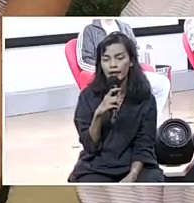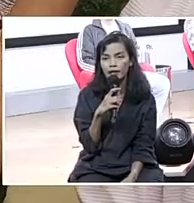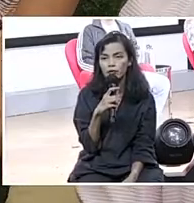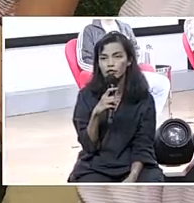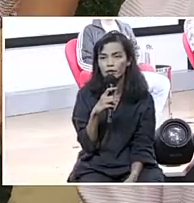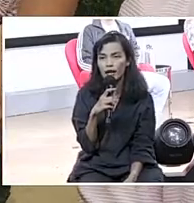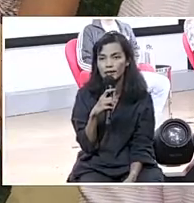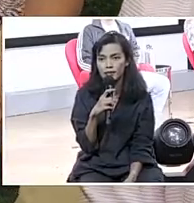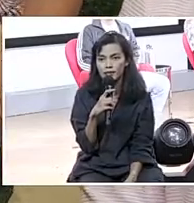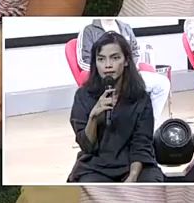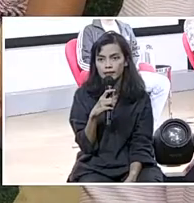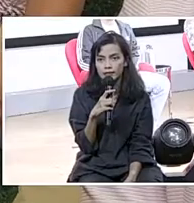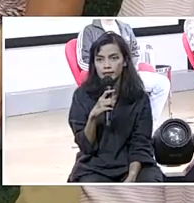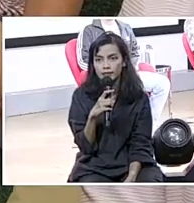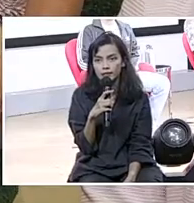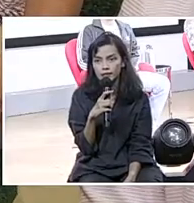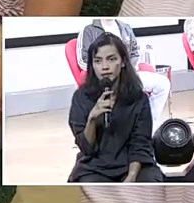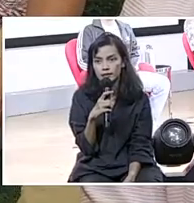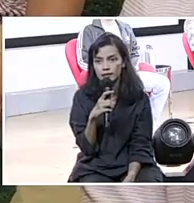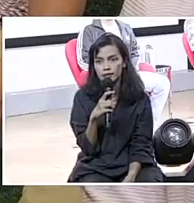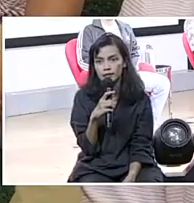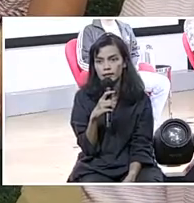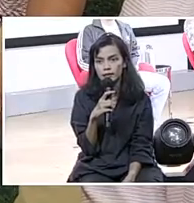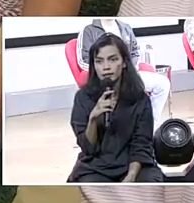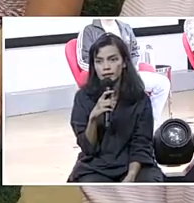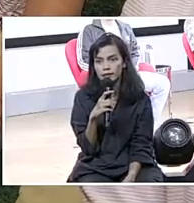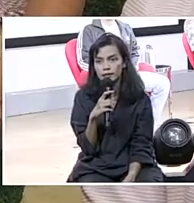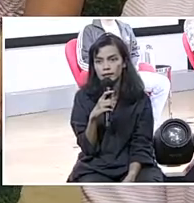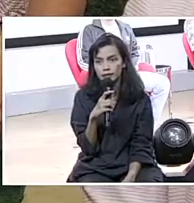And I want to ask.